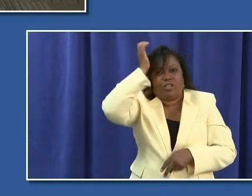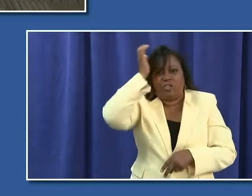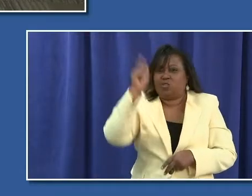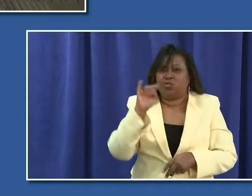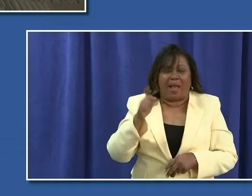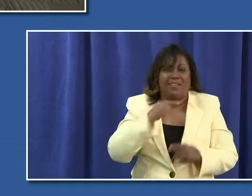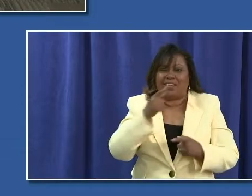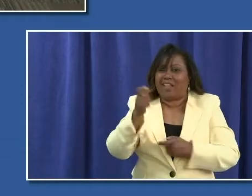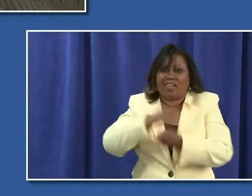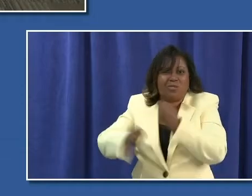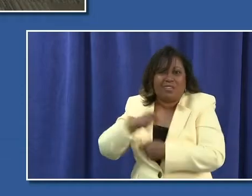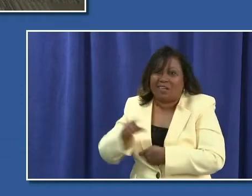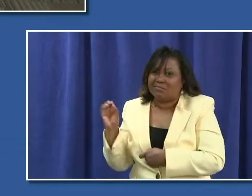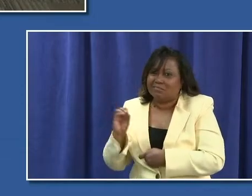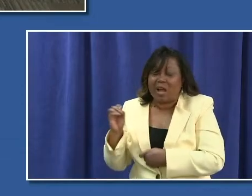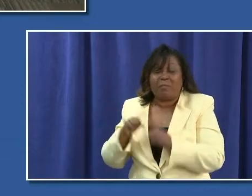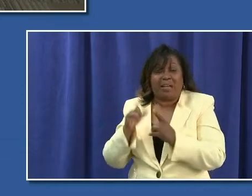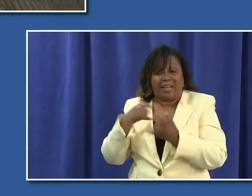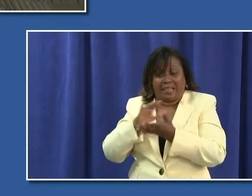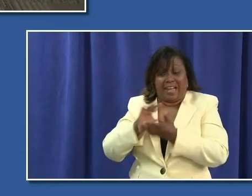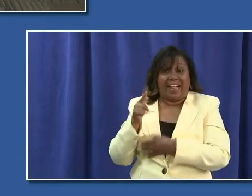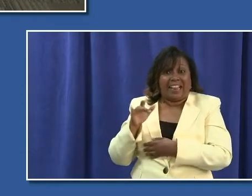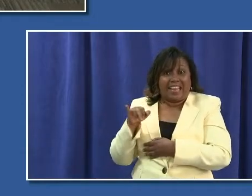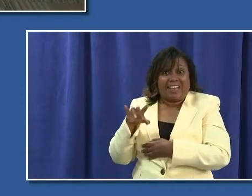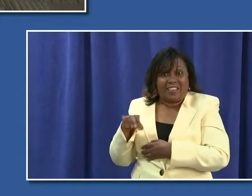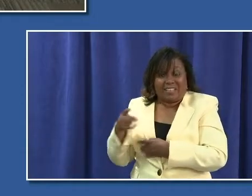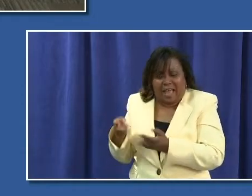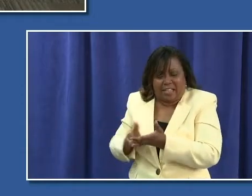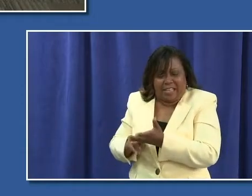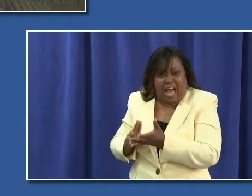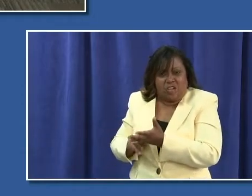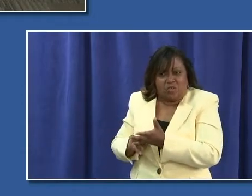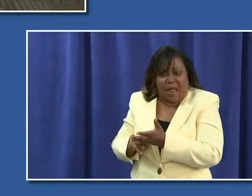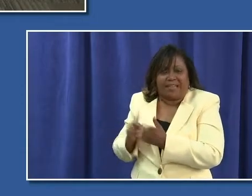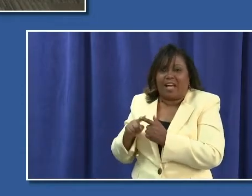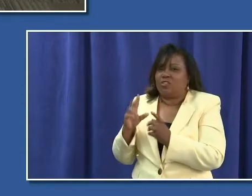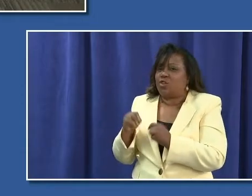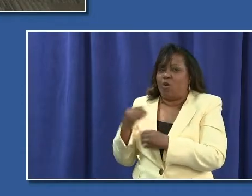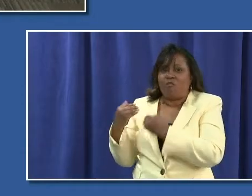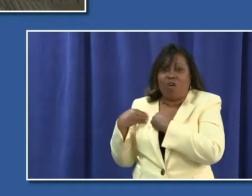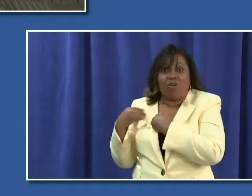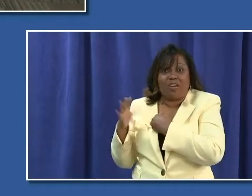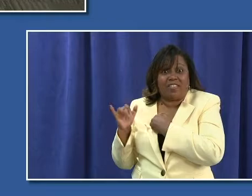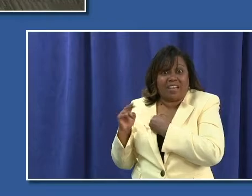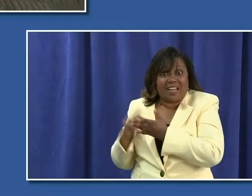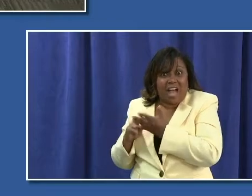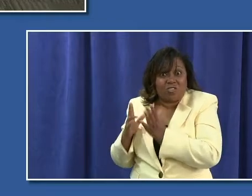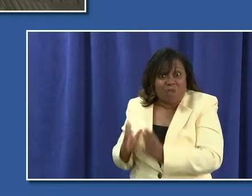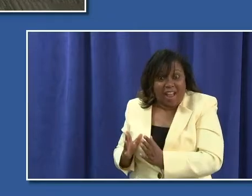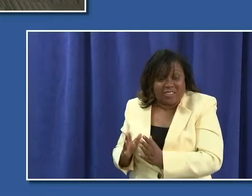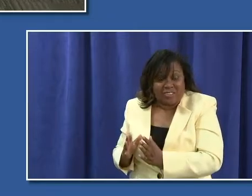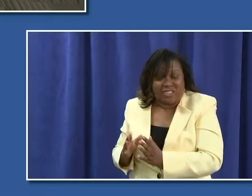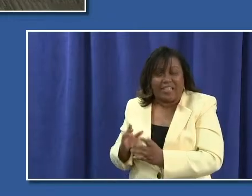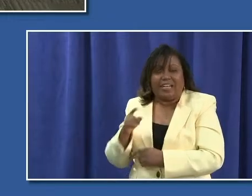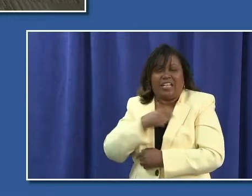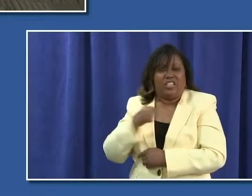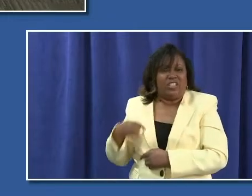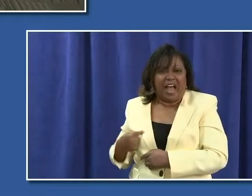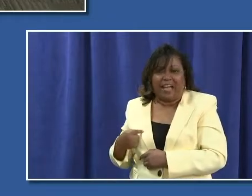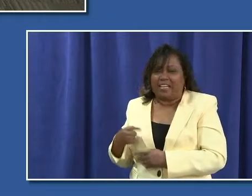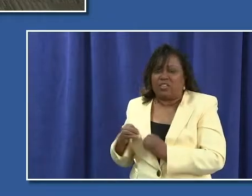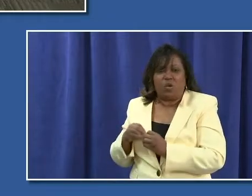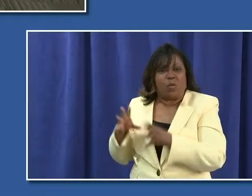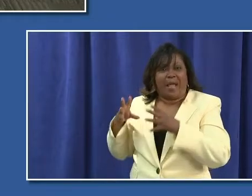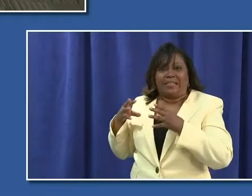Nothing is getting recycled. But because Cleveland has a contract and because it is no fault of the contractor, China is no